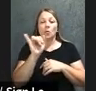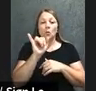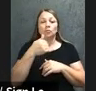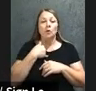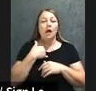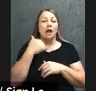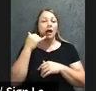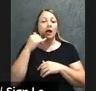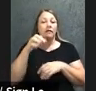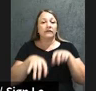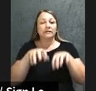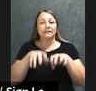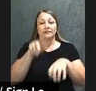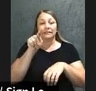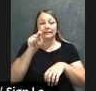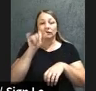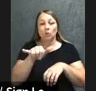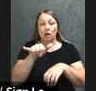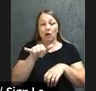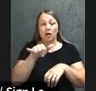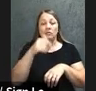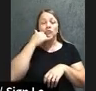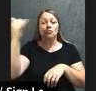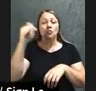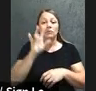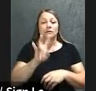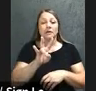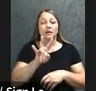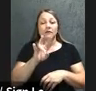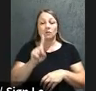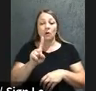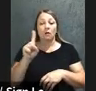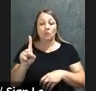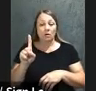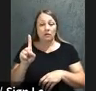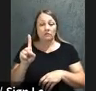use TTY. You dial 711 and then the number on screen